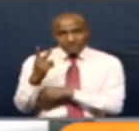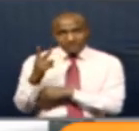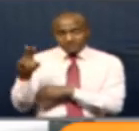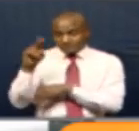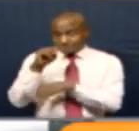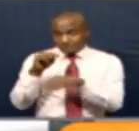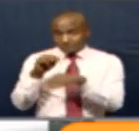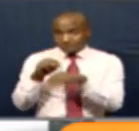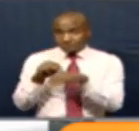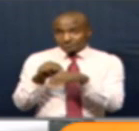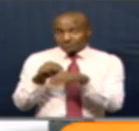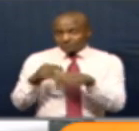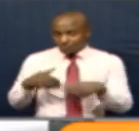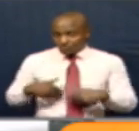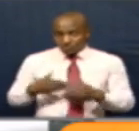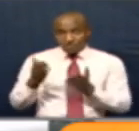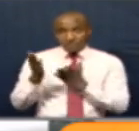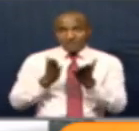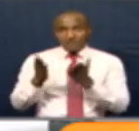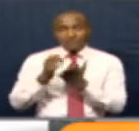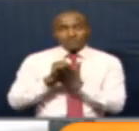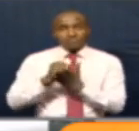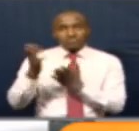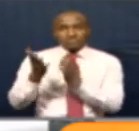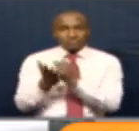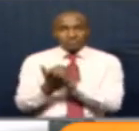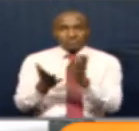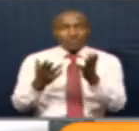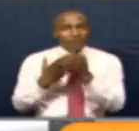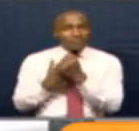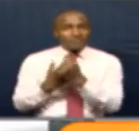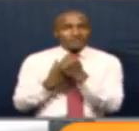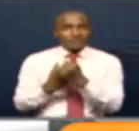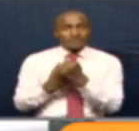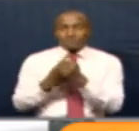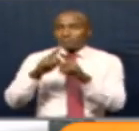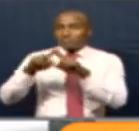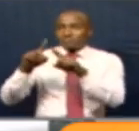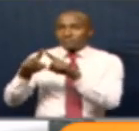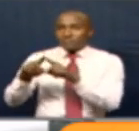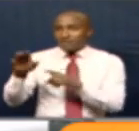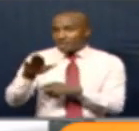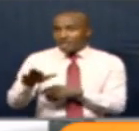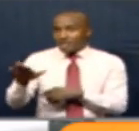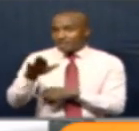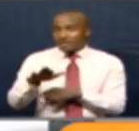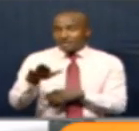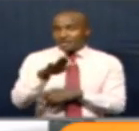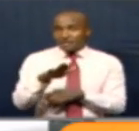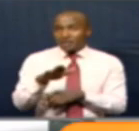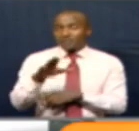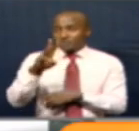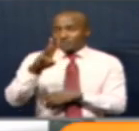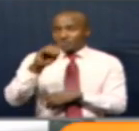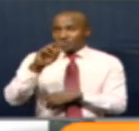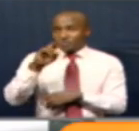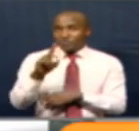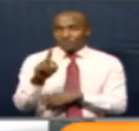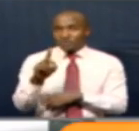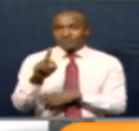Youth Service deployed in terms of partnership, deployed to different areas, ward-based, to essentially